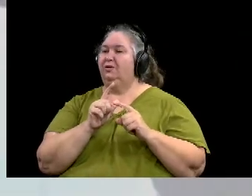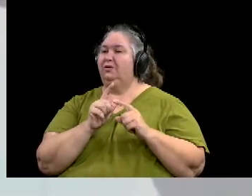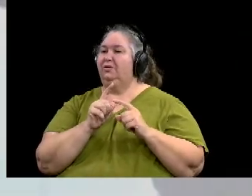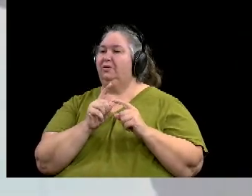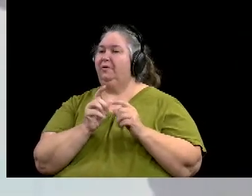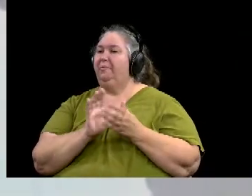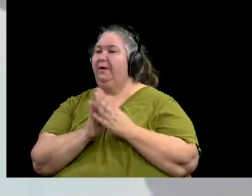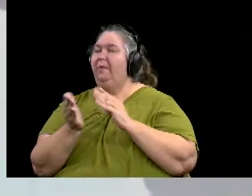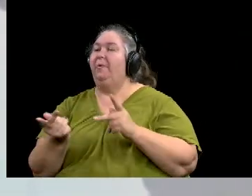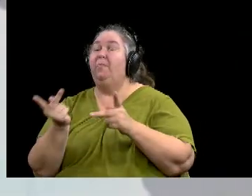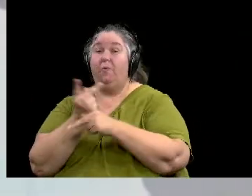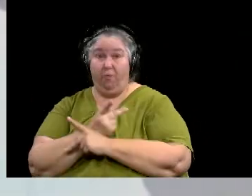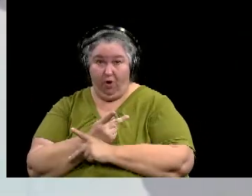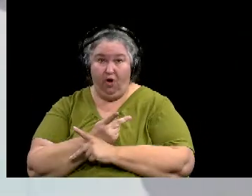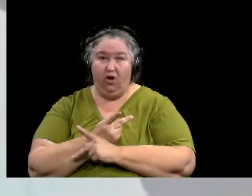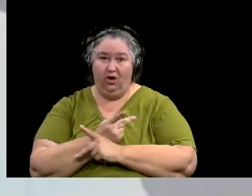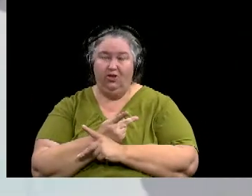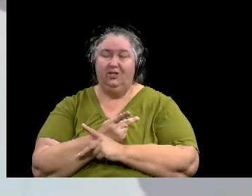monoclonal